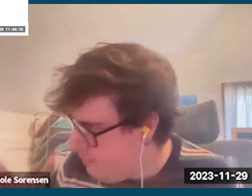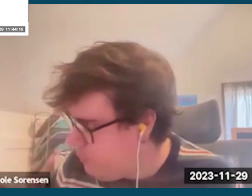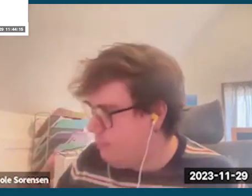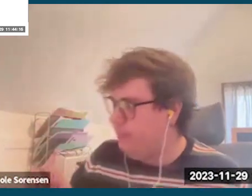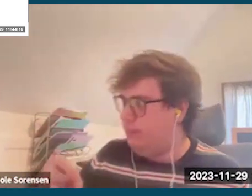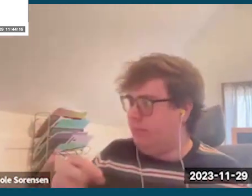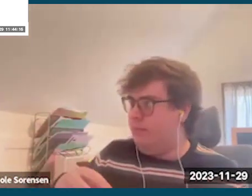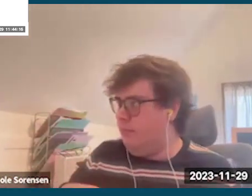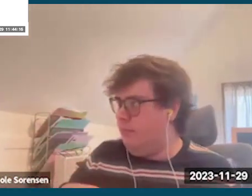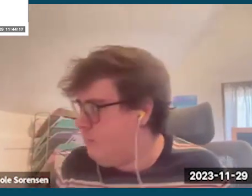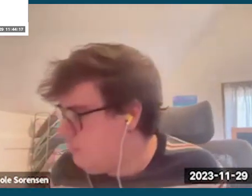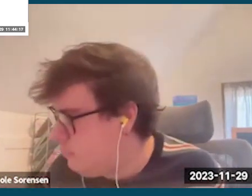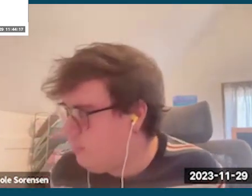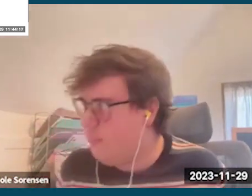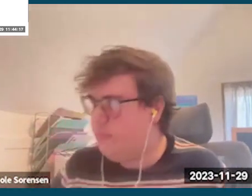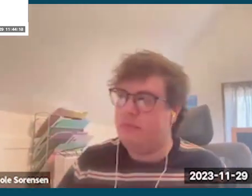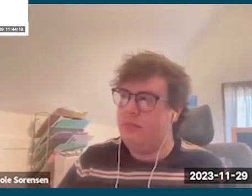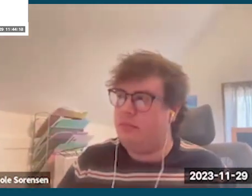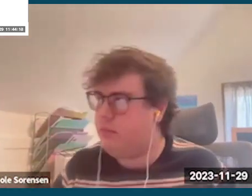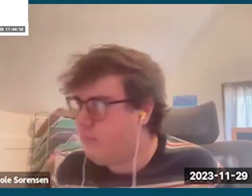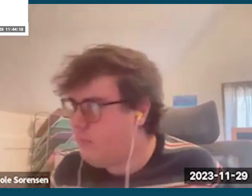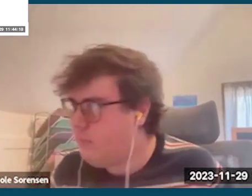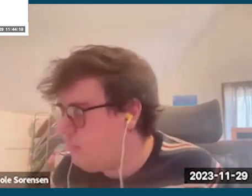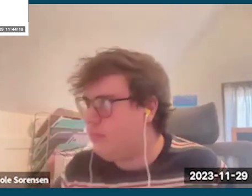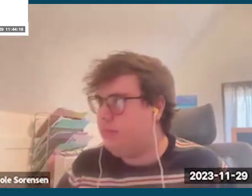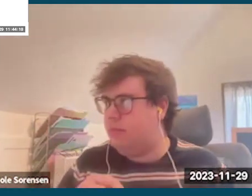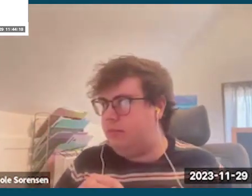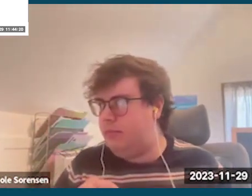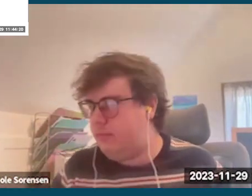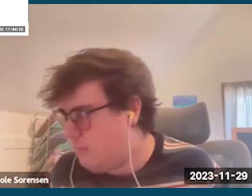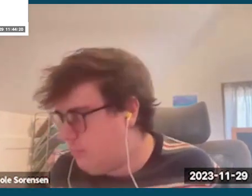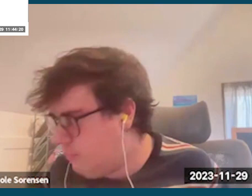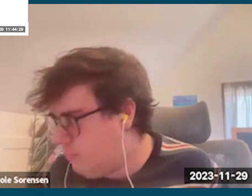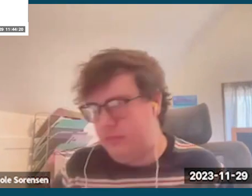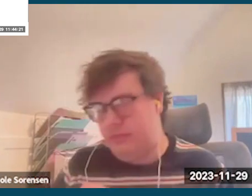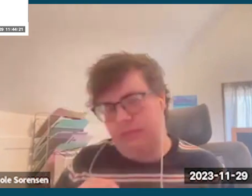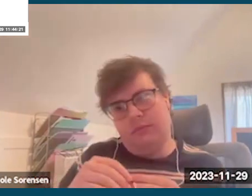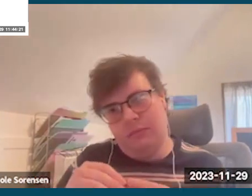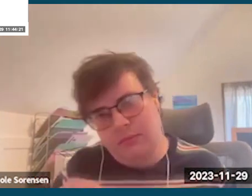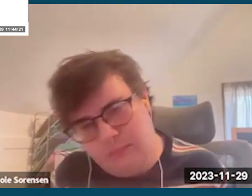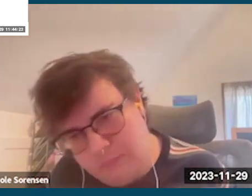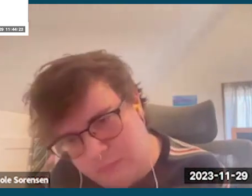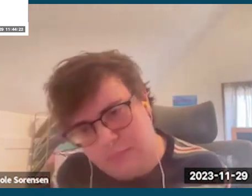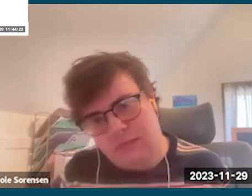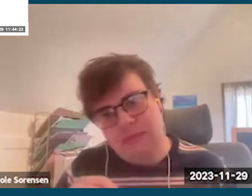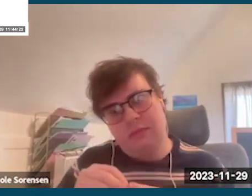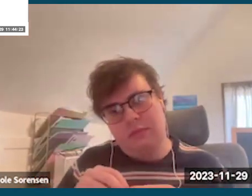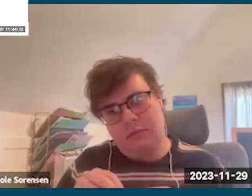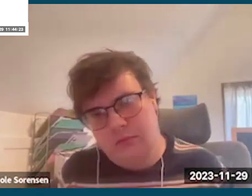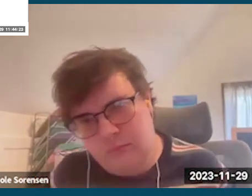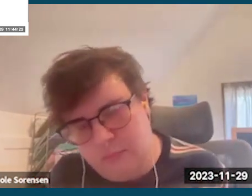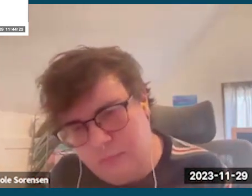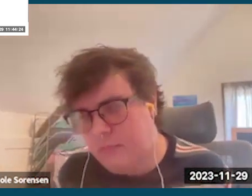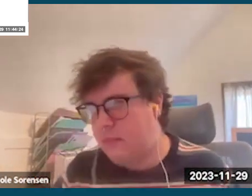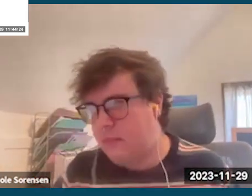Besides the fact that I definitely need more time to respond, my disability at this time doesn't present in a way that causes me